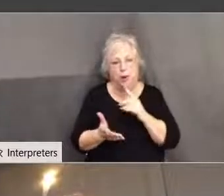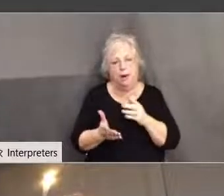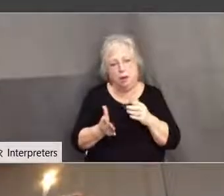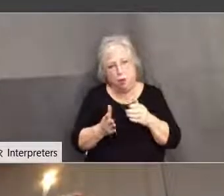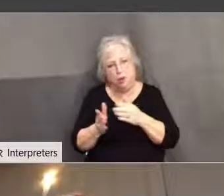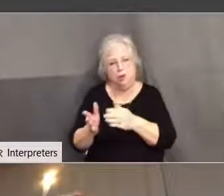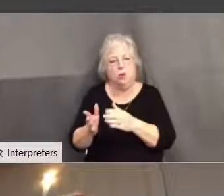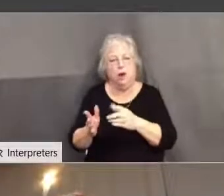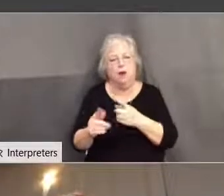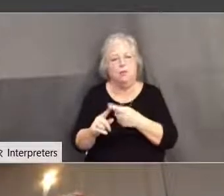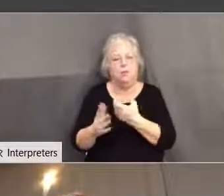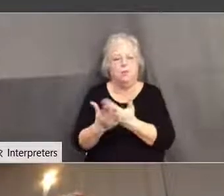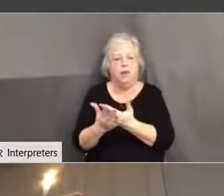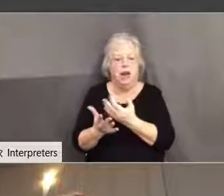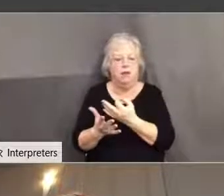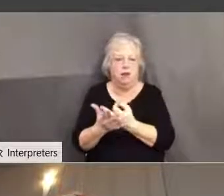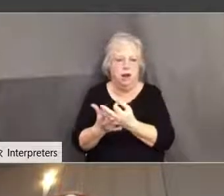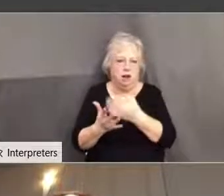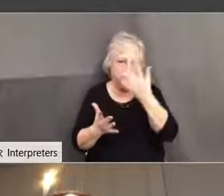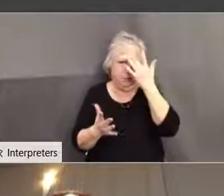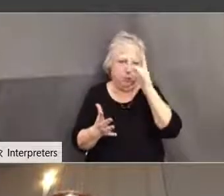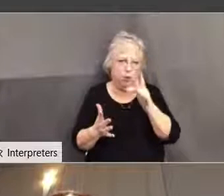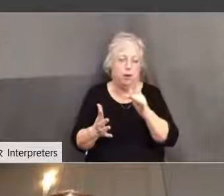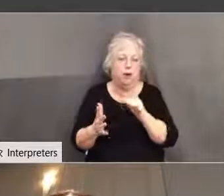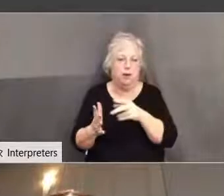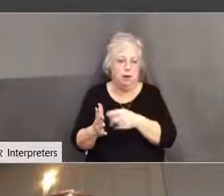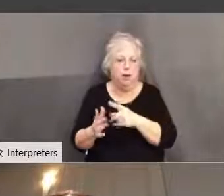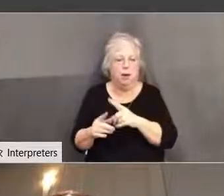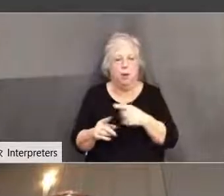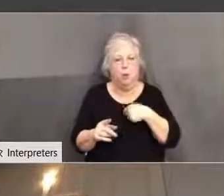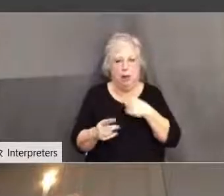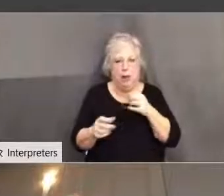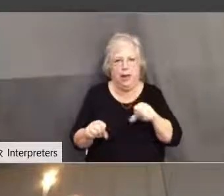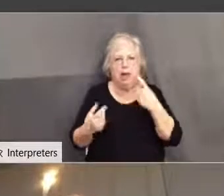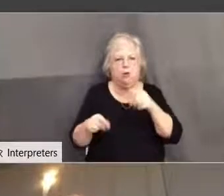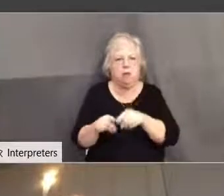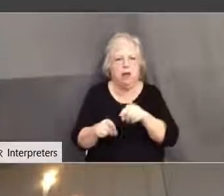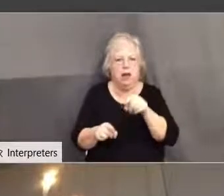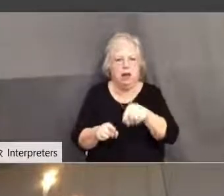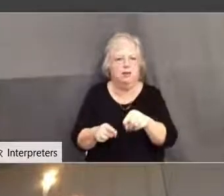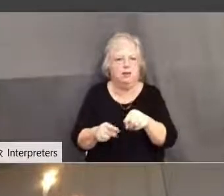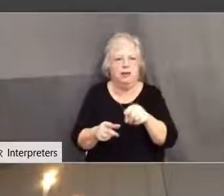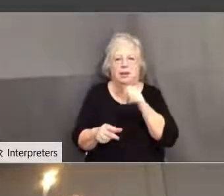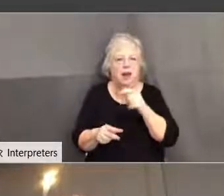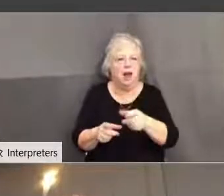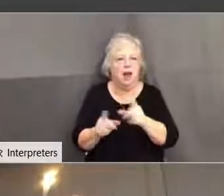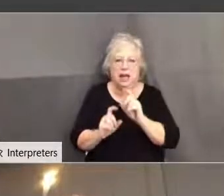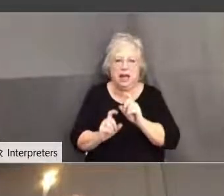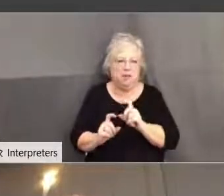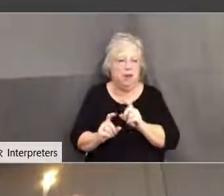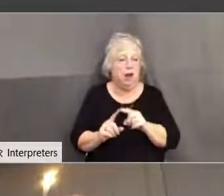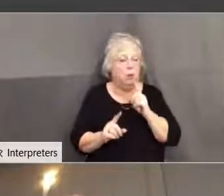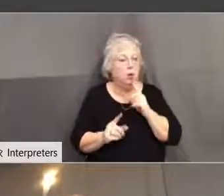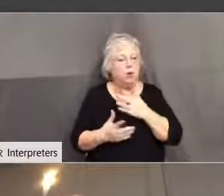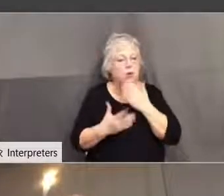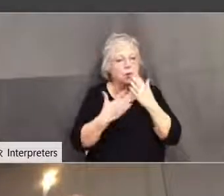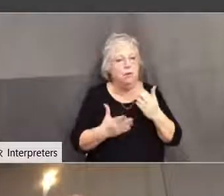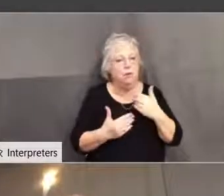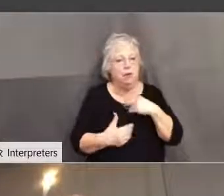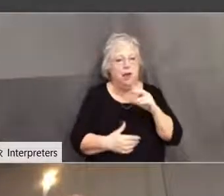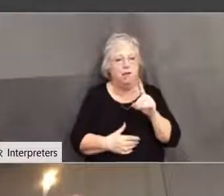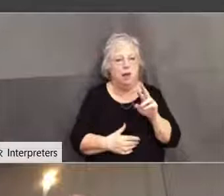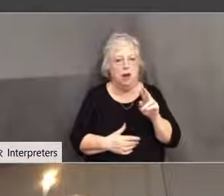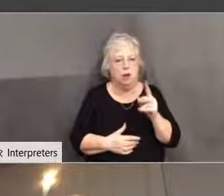we can all agree this is not a gift. We're grateful to have Director Dean Compuris to really lay out